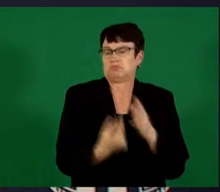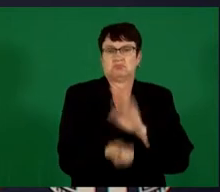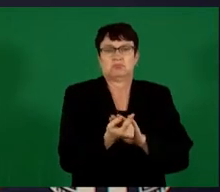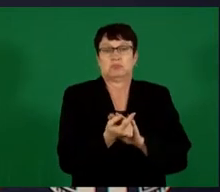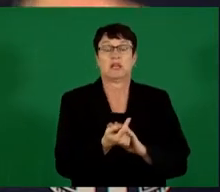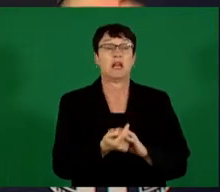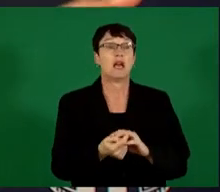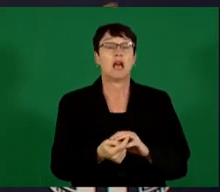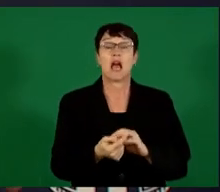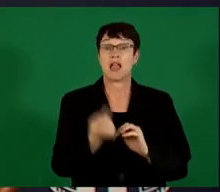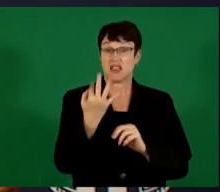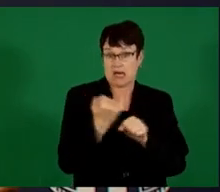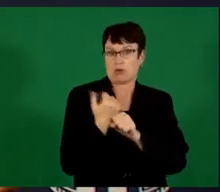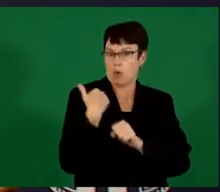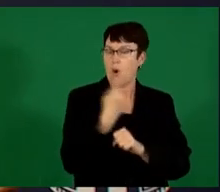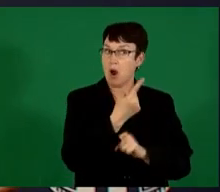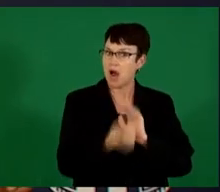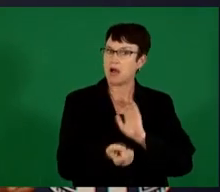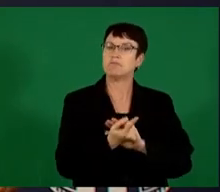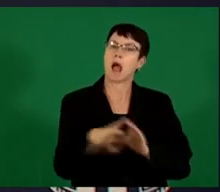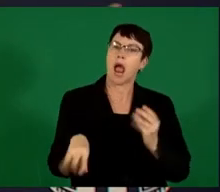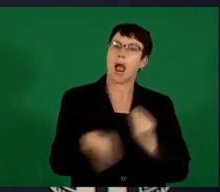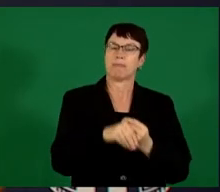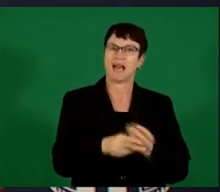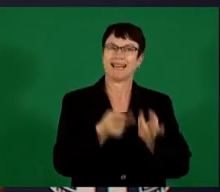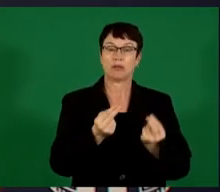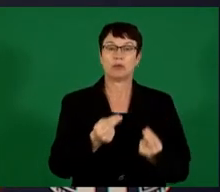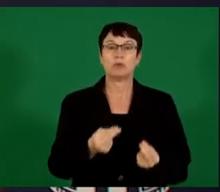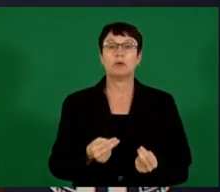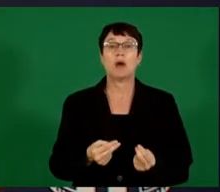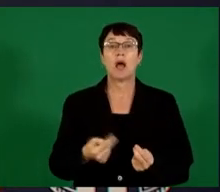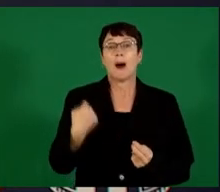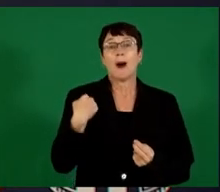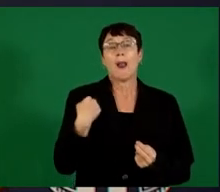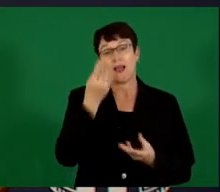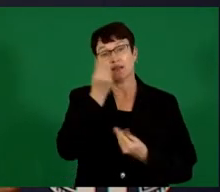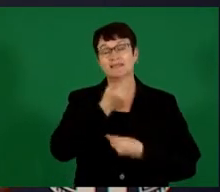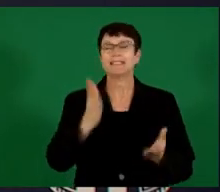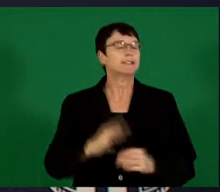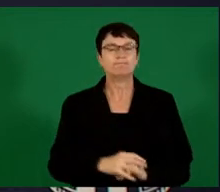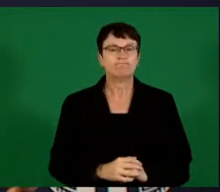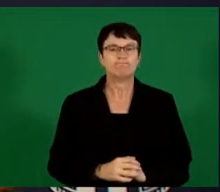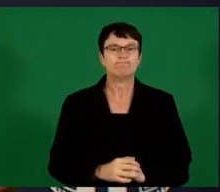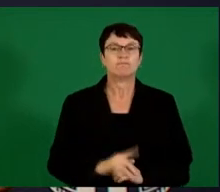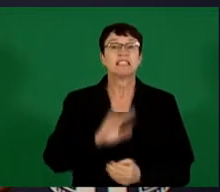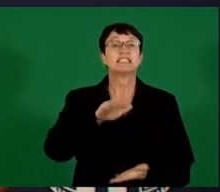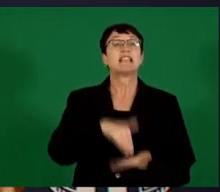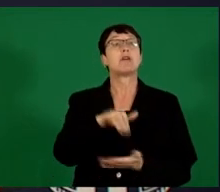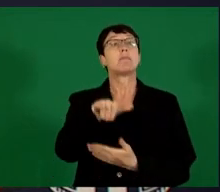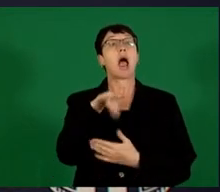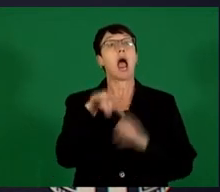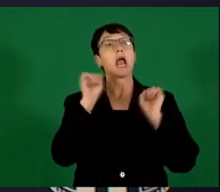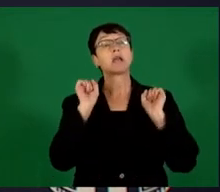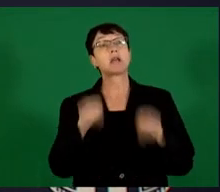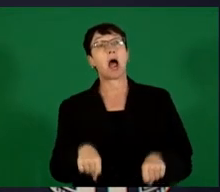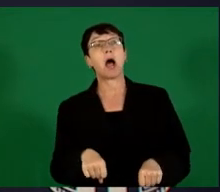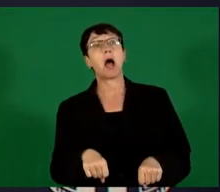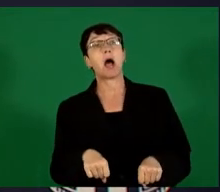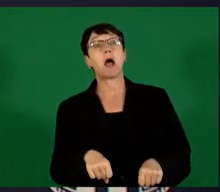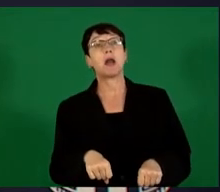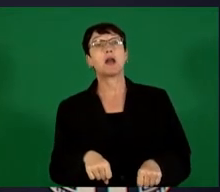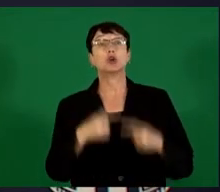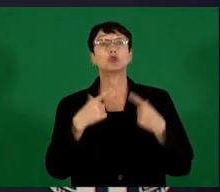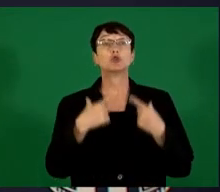are revisiting that because the central bank is not able to meet that. Do we want to go back and rediscover these things? That is